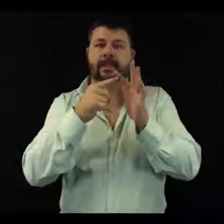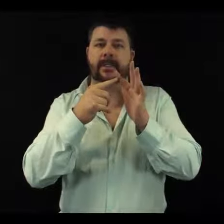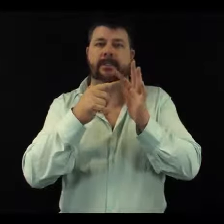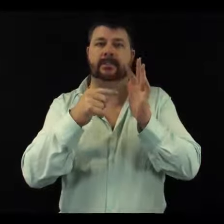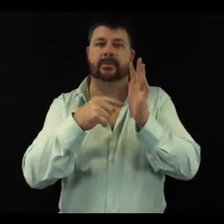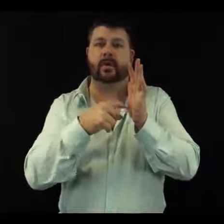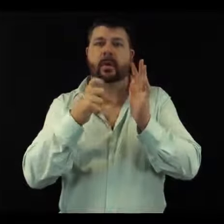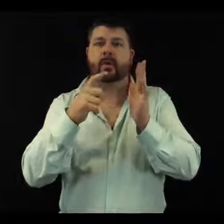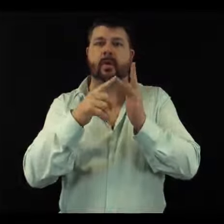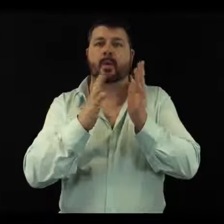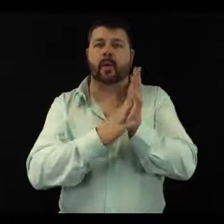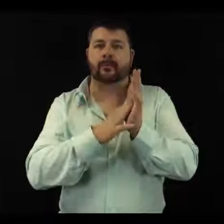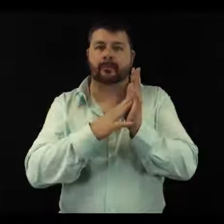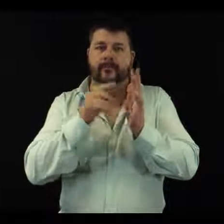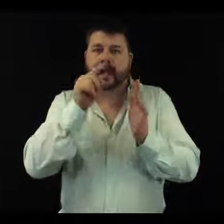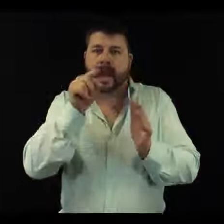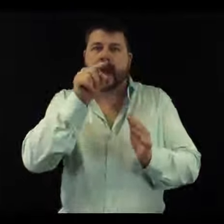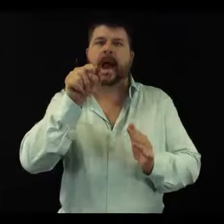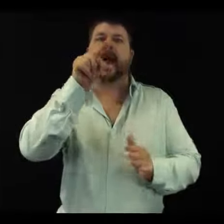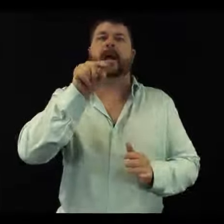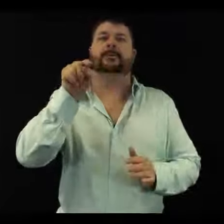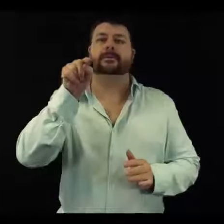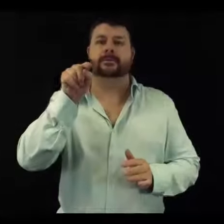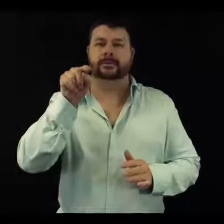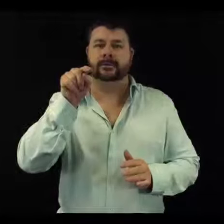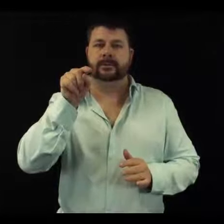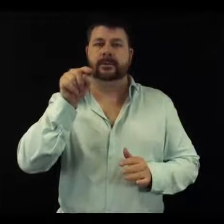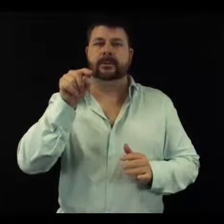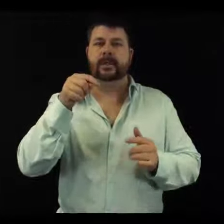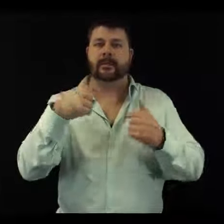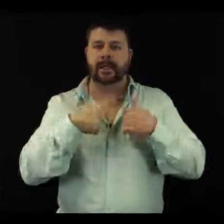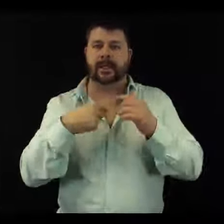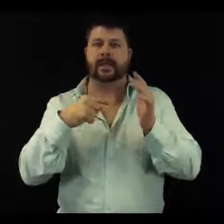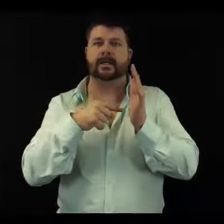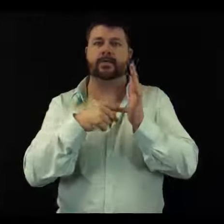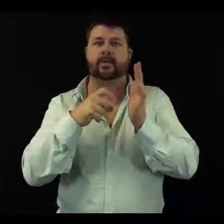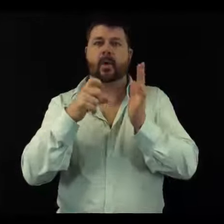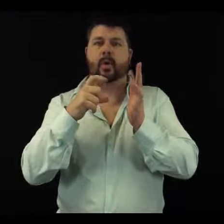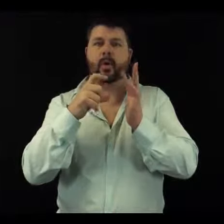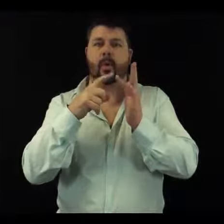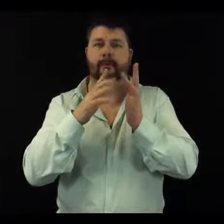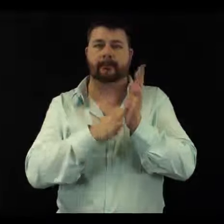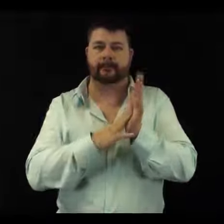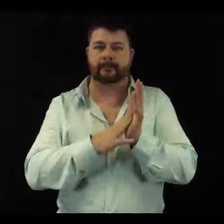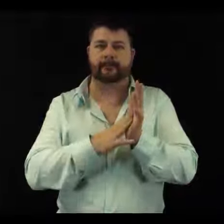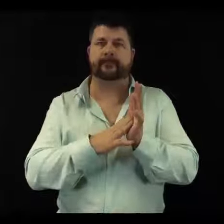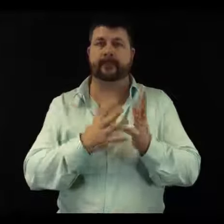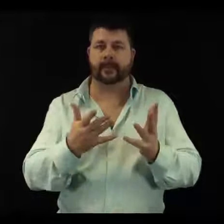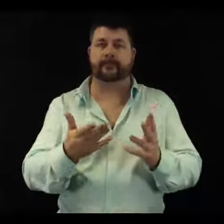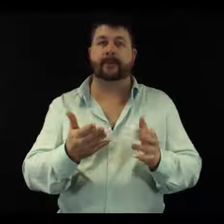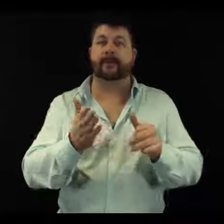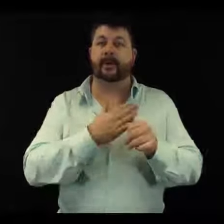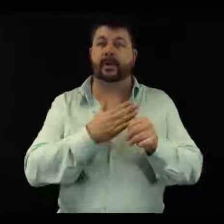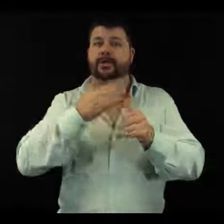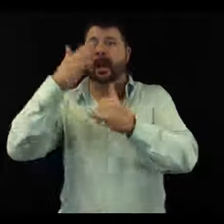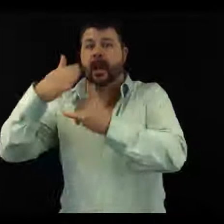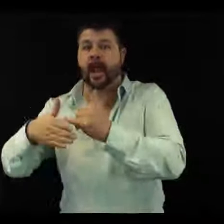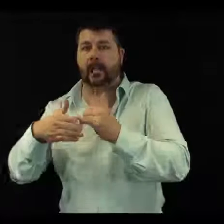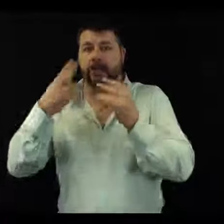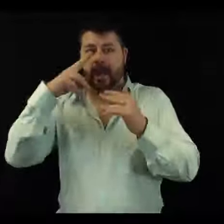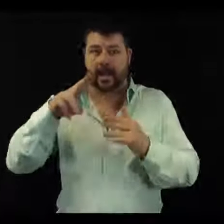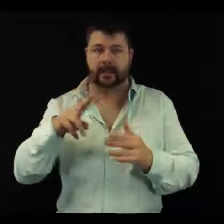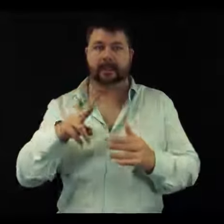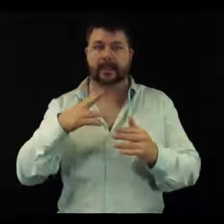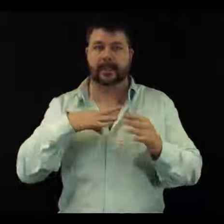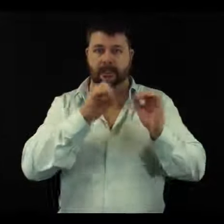with @me.com. A valid email can have letters and numbers and a dot. You could, for example, have